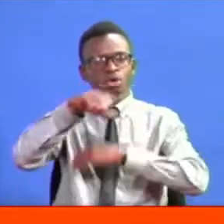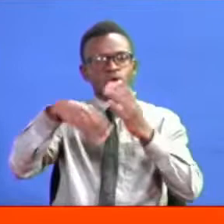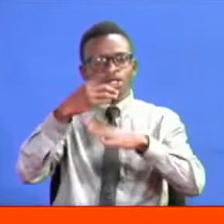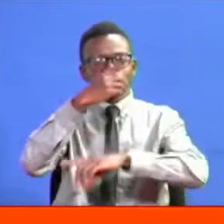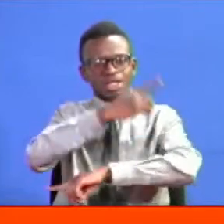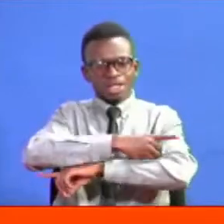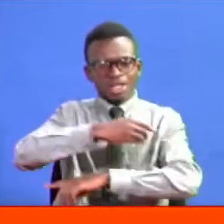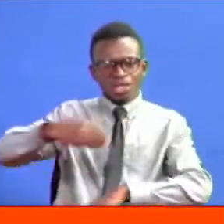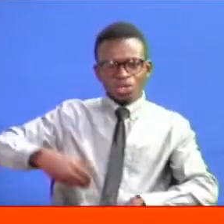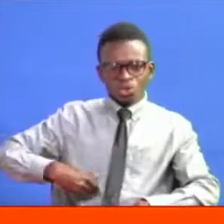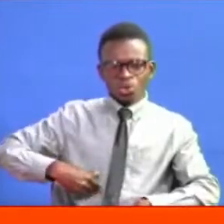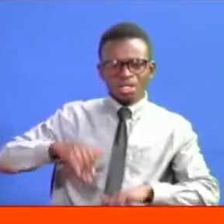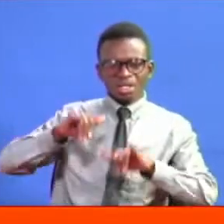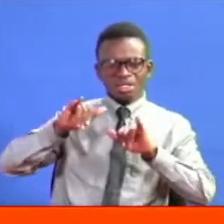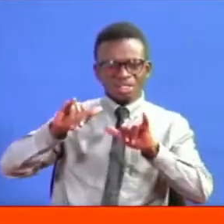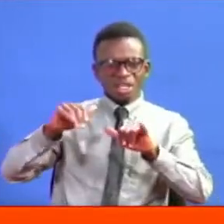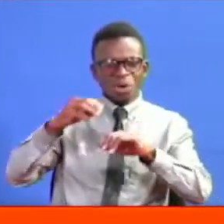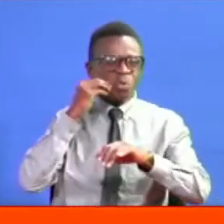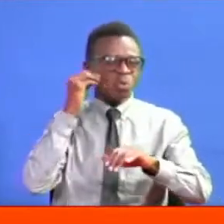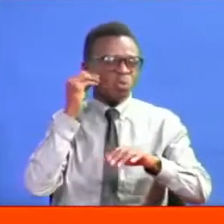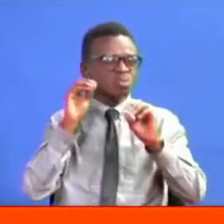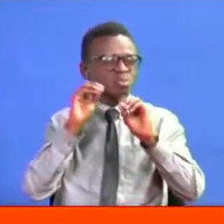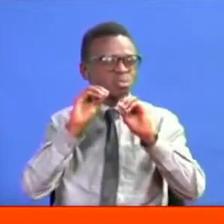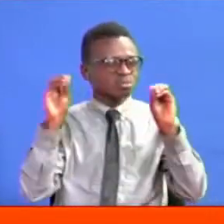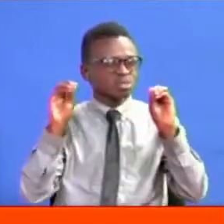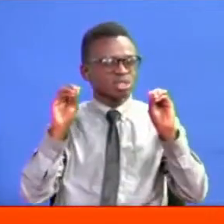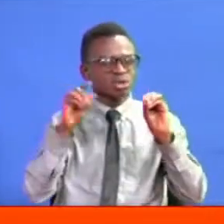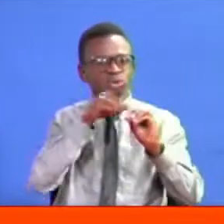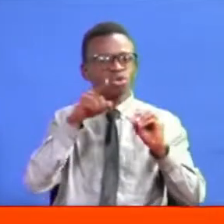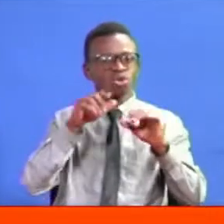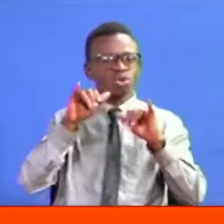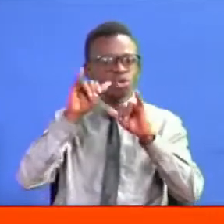kulala nyumbani. Vijana wanakesha nje.